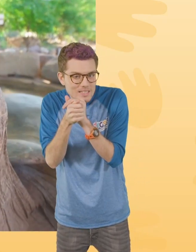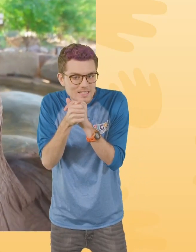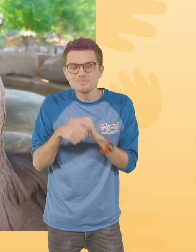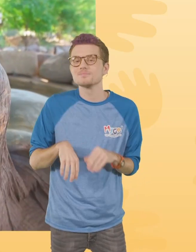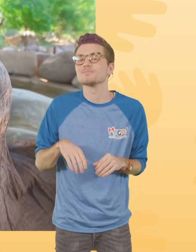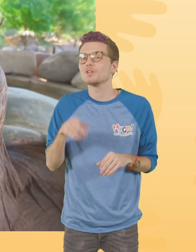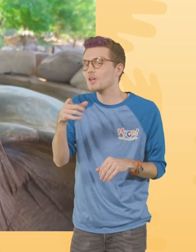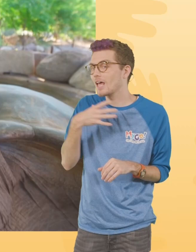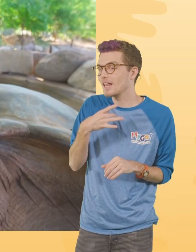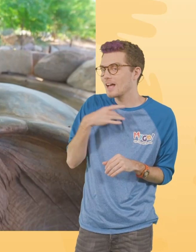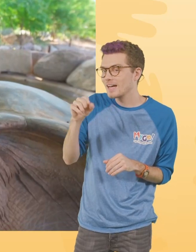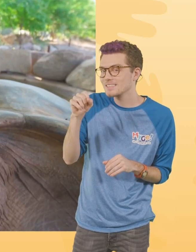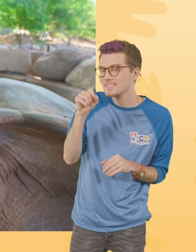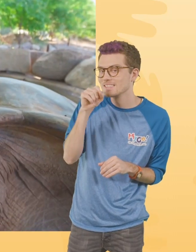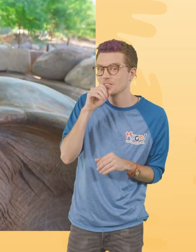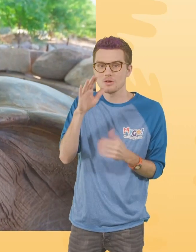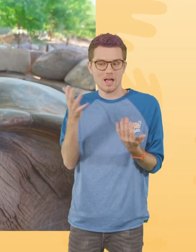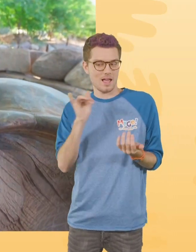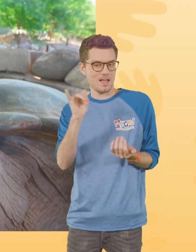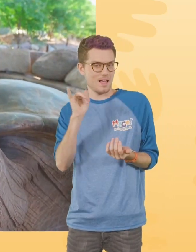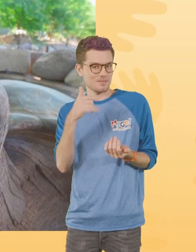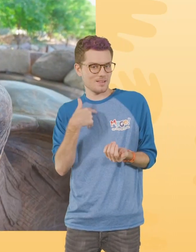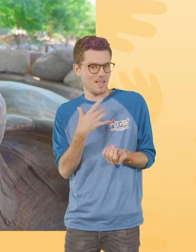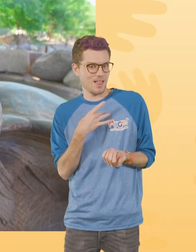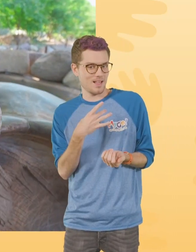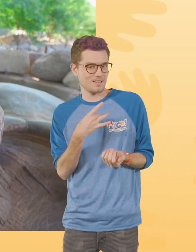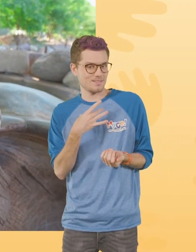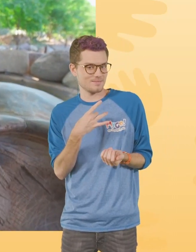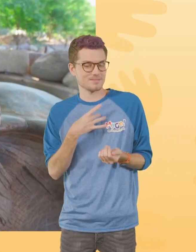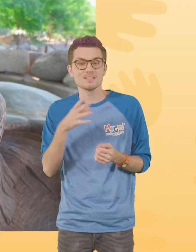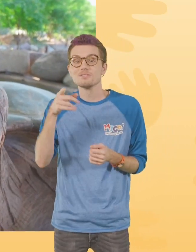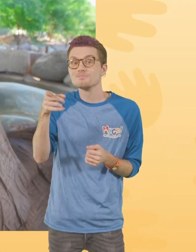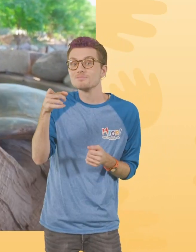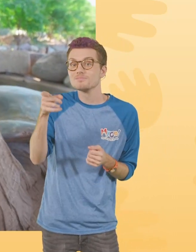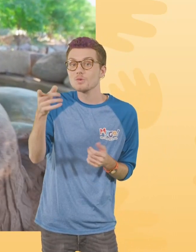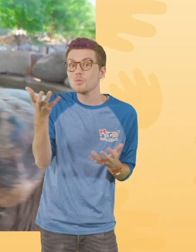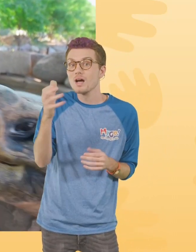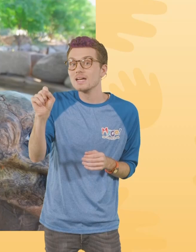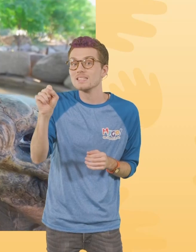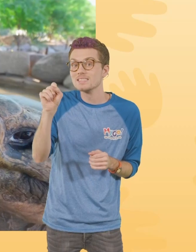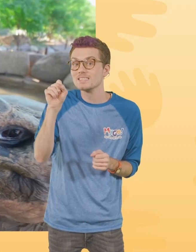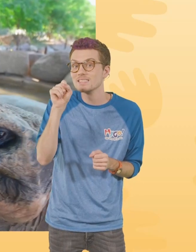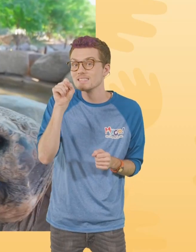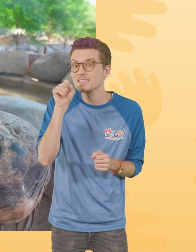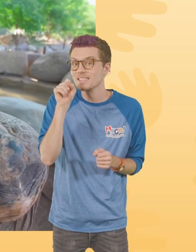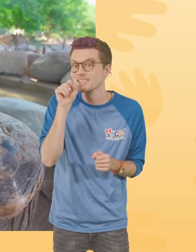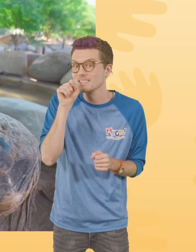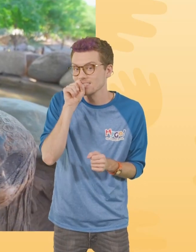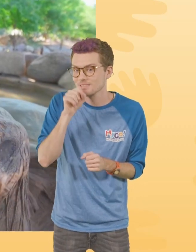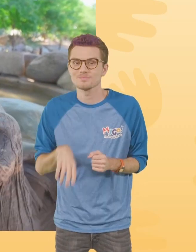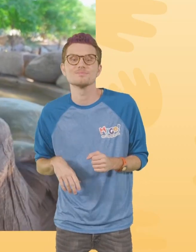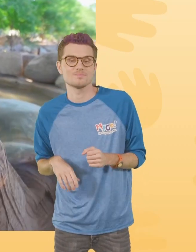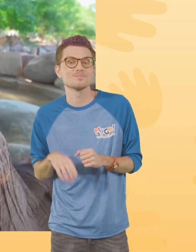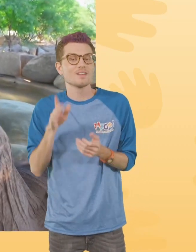There you go. Is that yummy? Hey, tortoises like carrots, just like